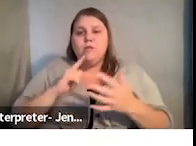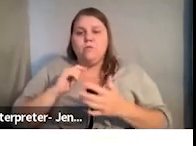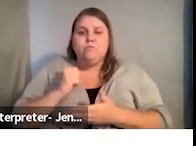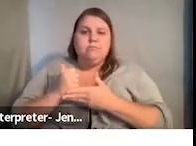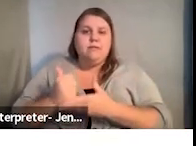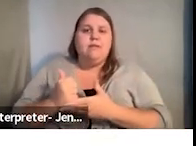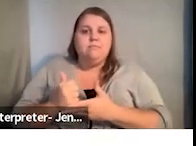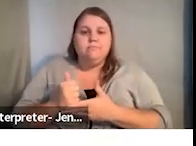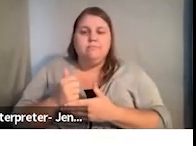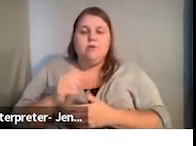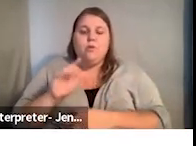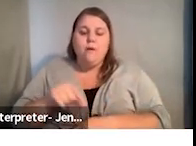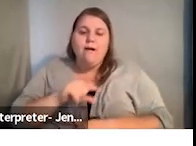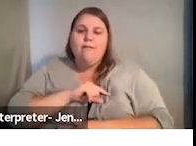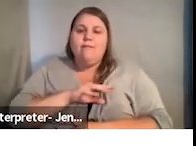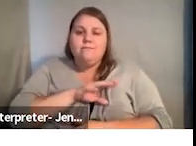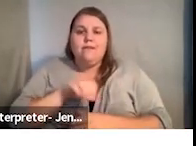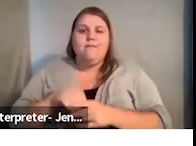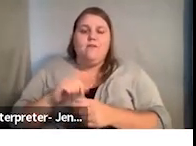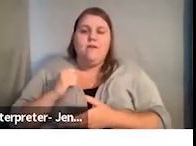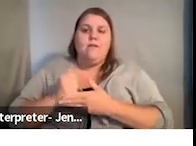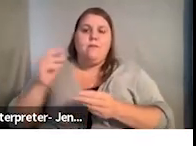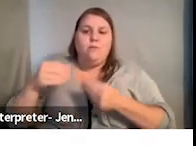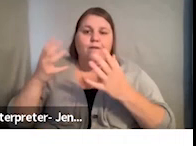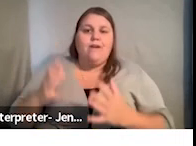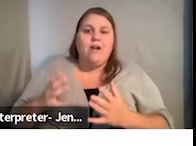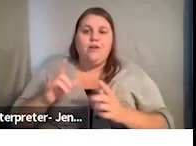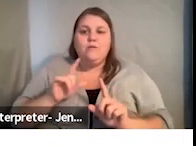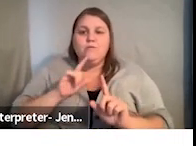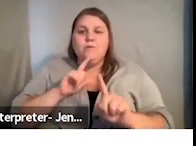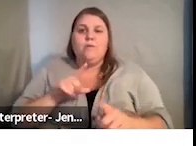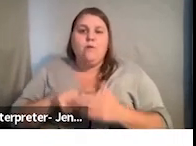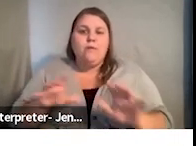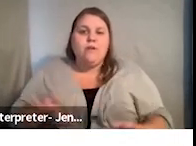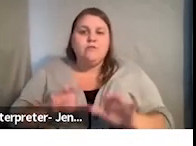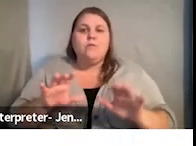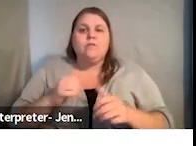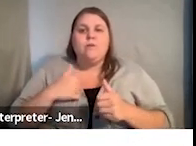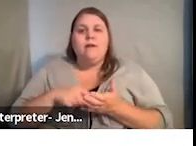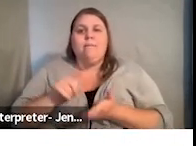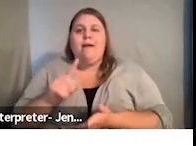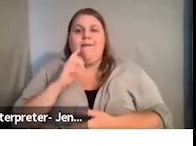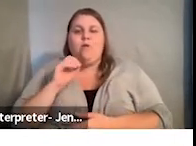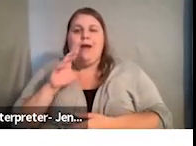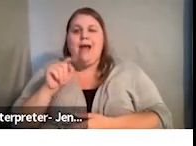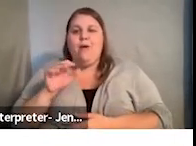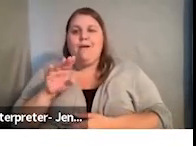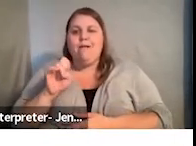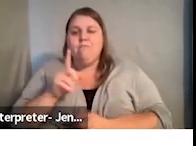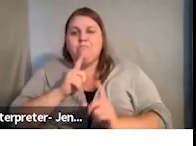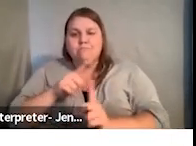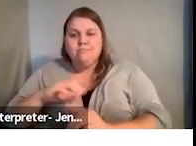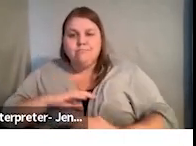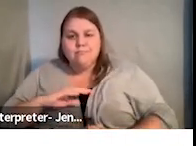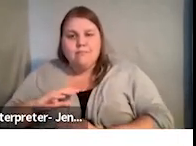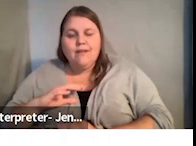set and helping those providers report out what they're doing so we can kind of pay them for outcomes eventually. And that project begins